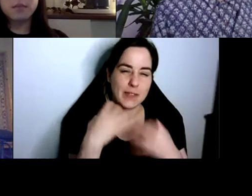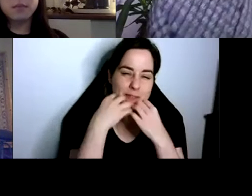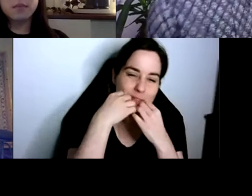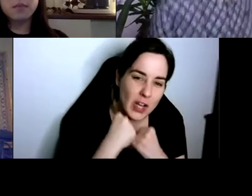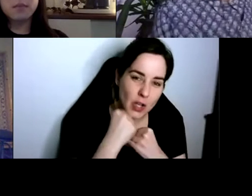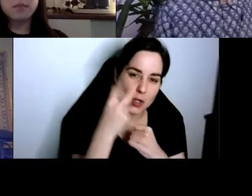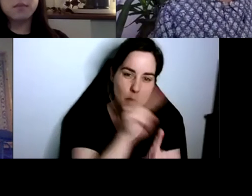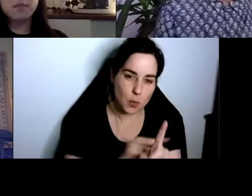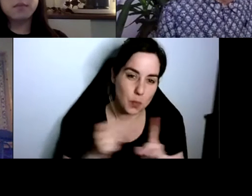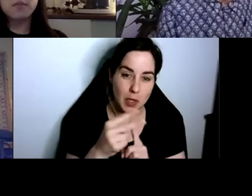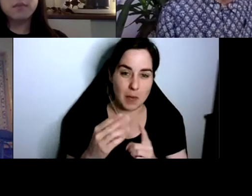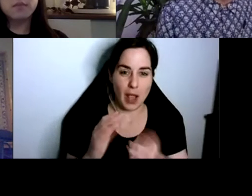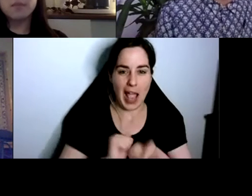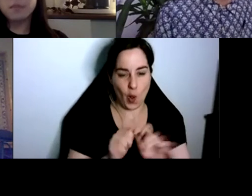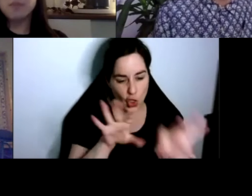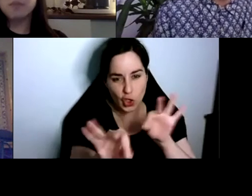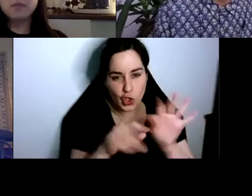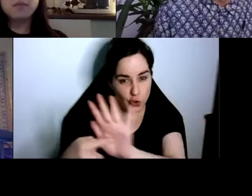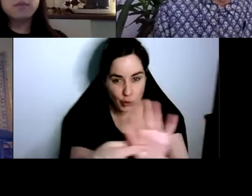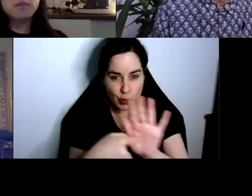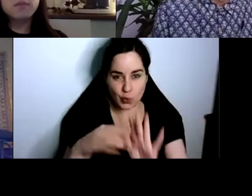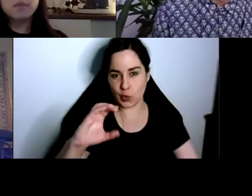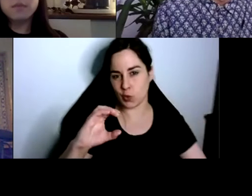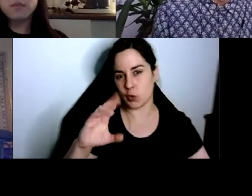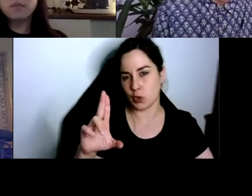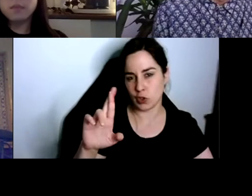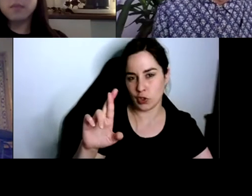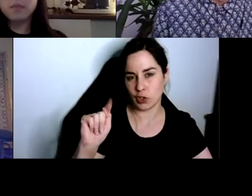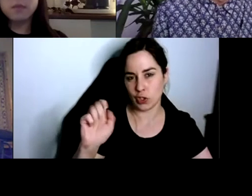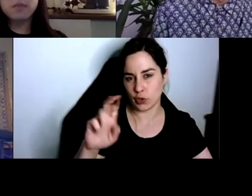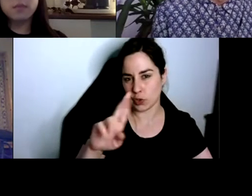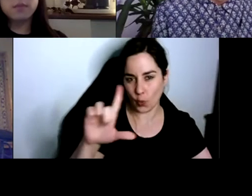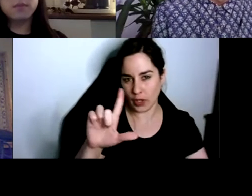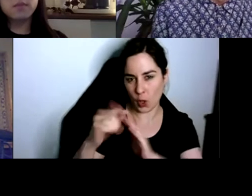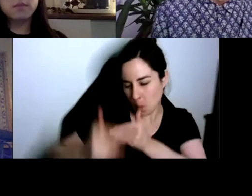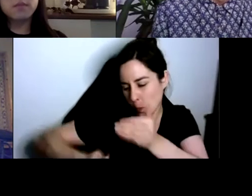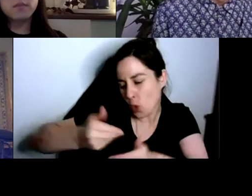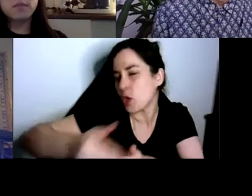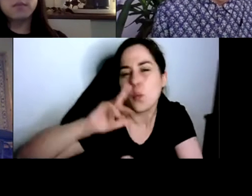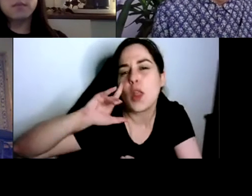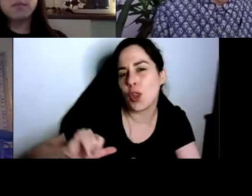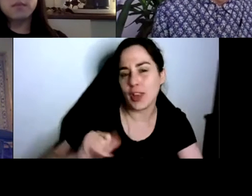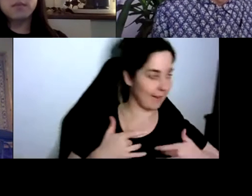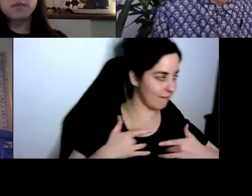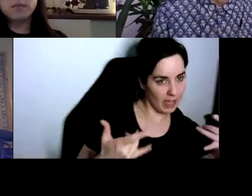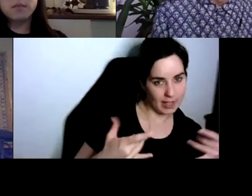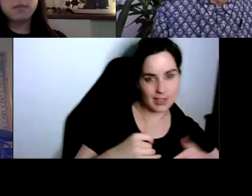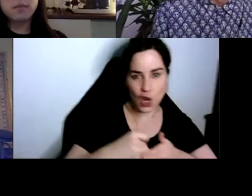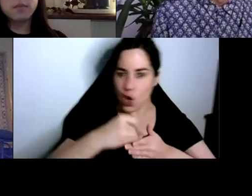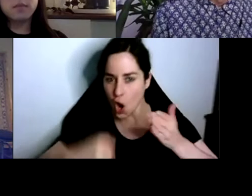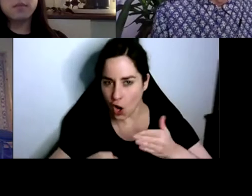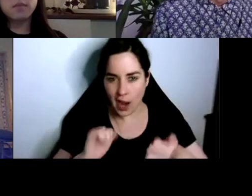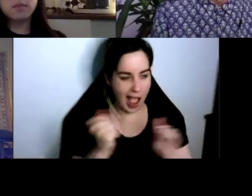the curatorial process of linking events and artworks together, because that